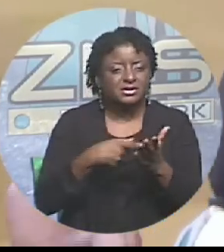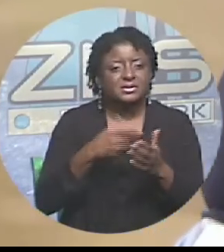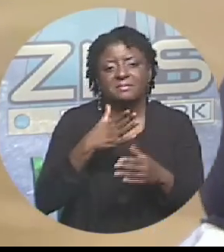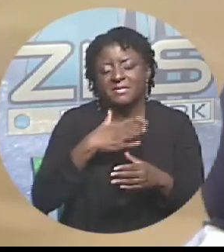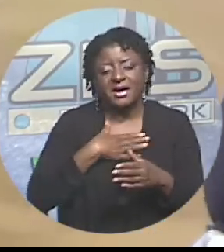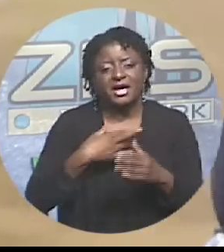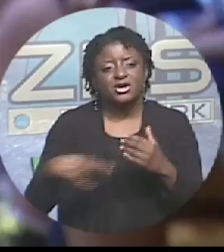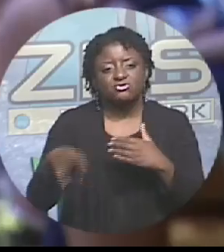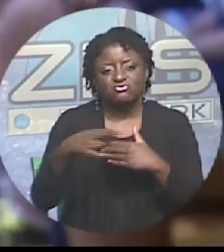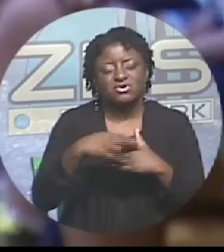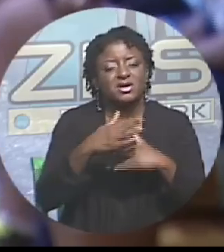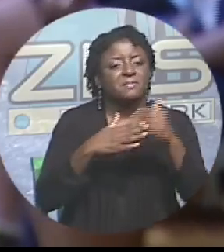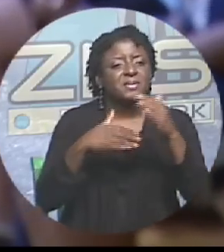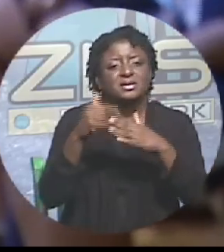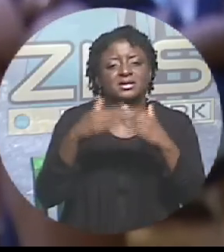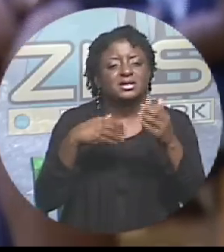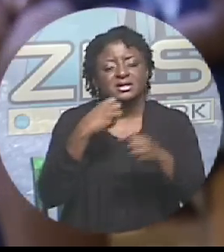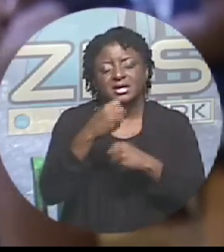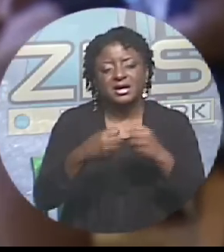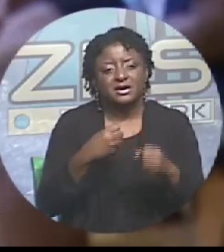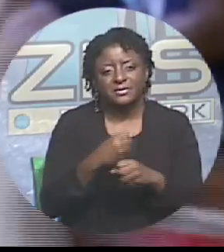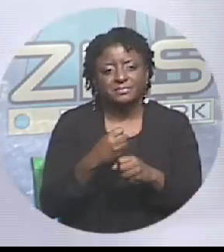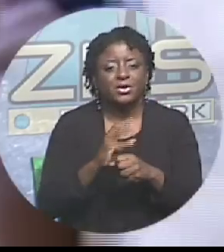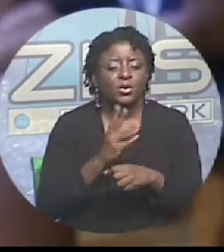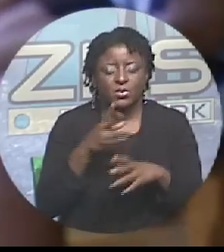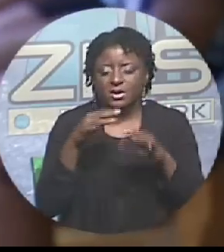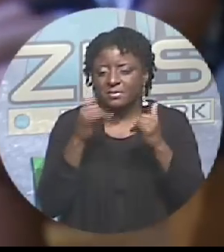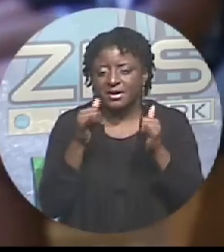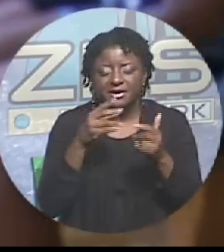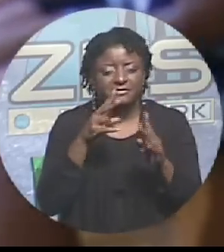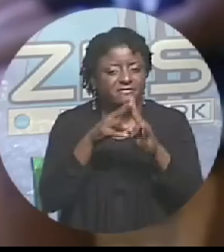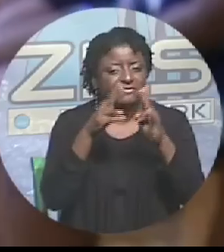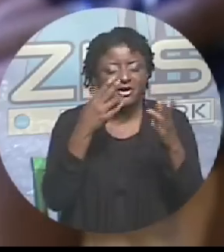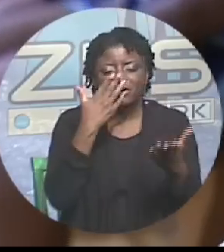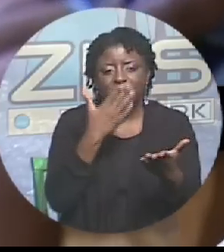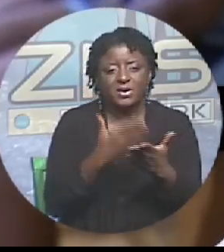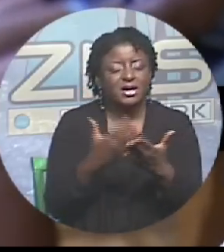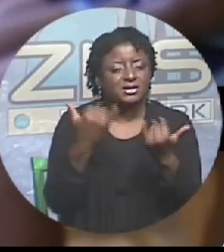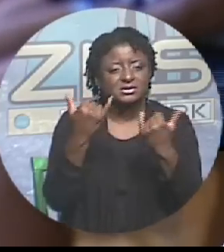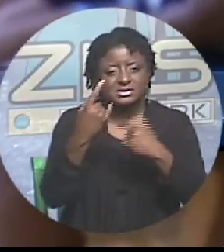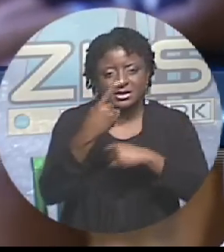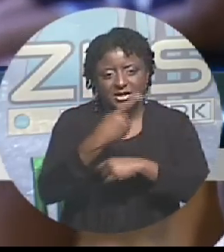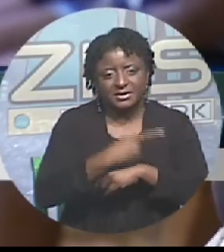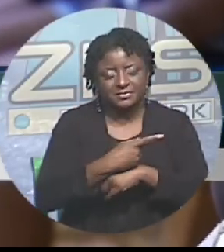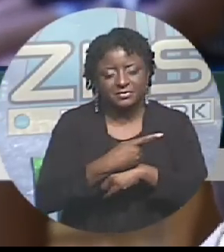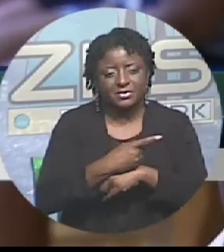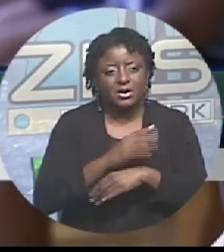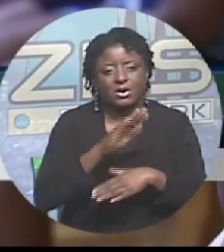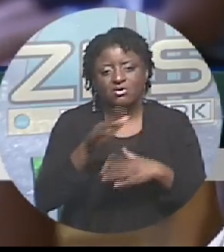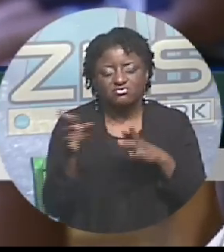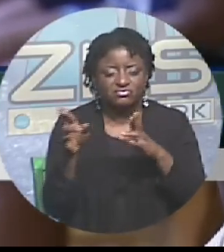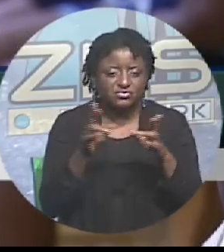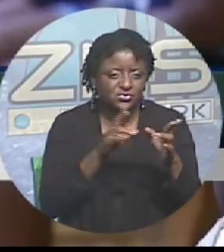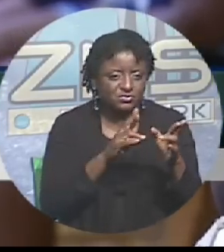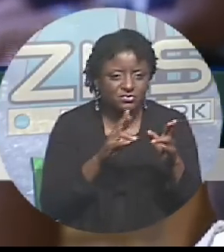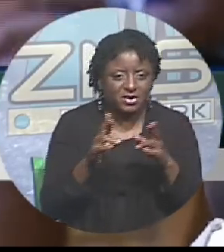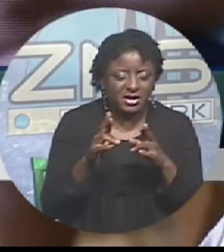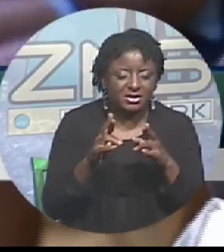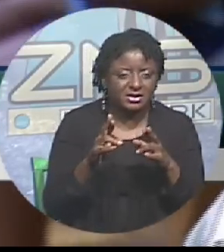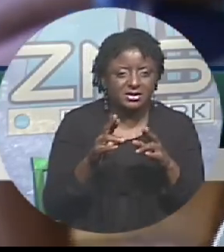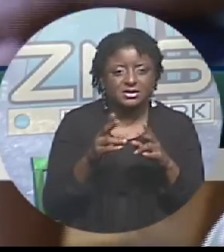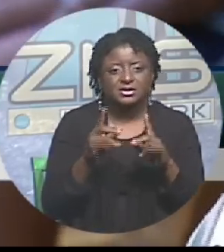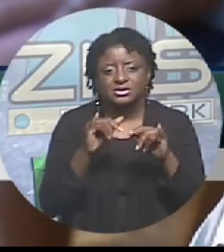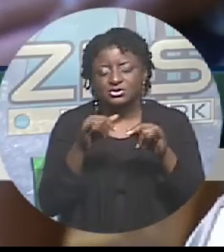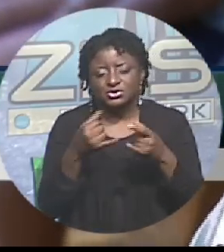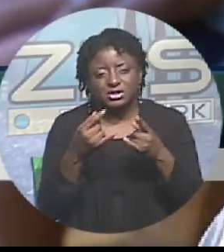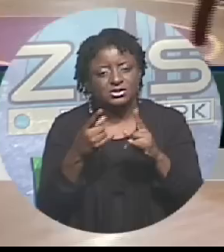what rebuilding can do. I think we played very well today. We had all our strategies. I'm ready just to beat them